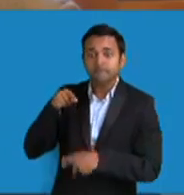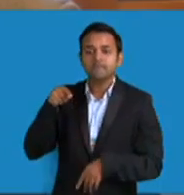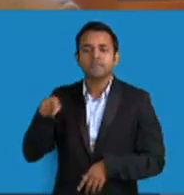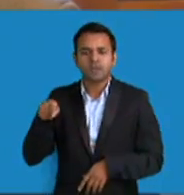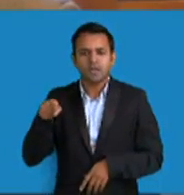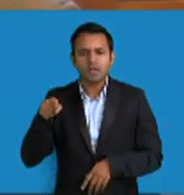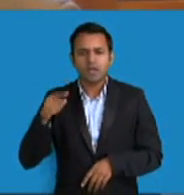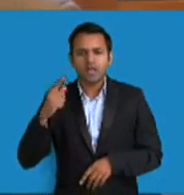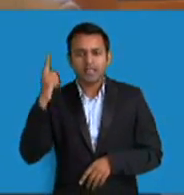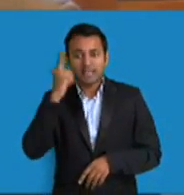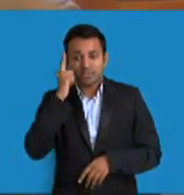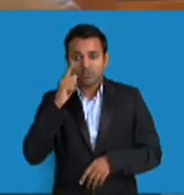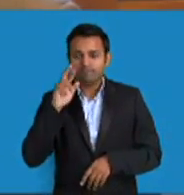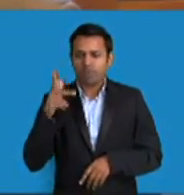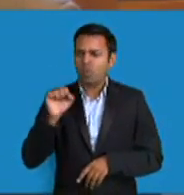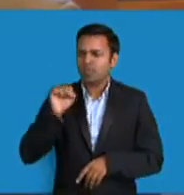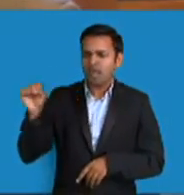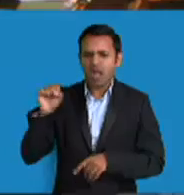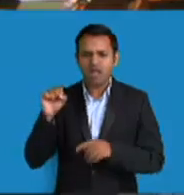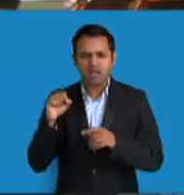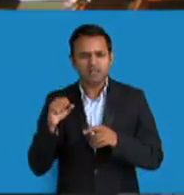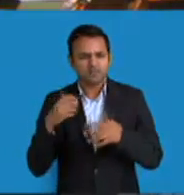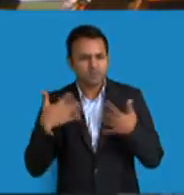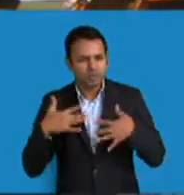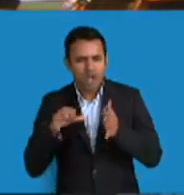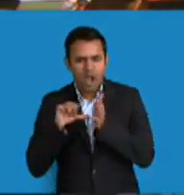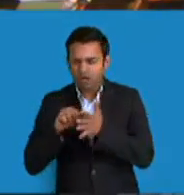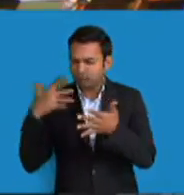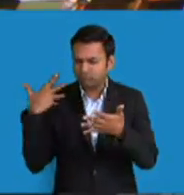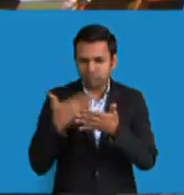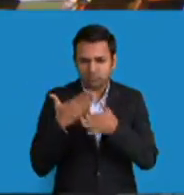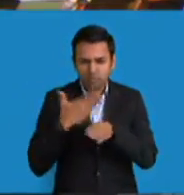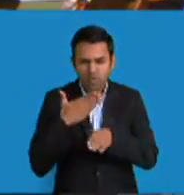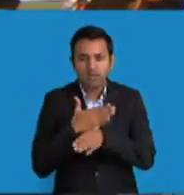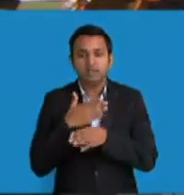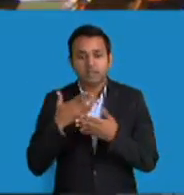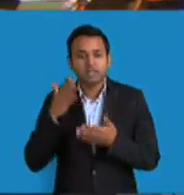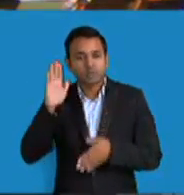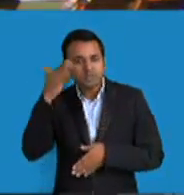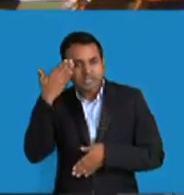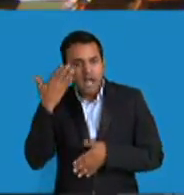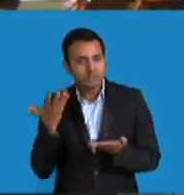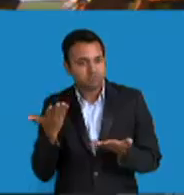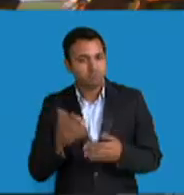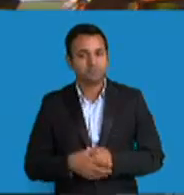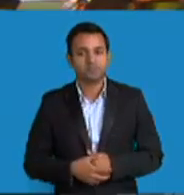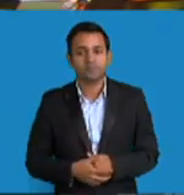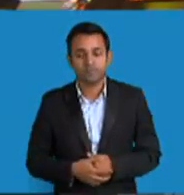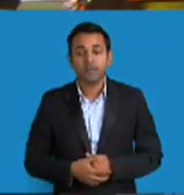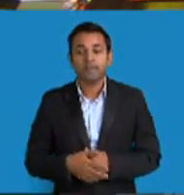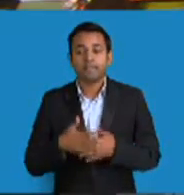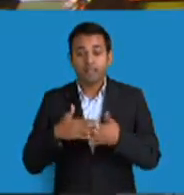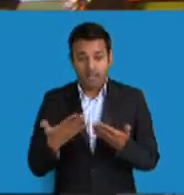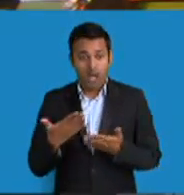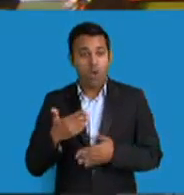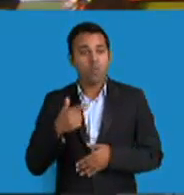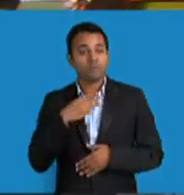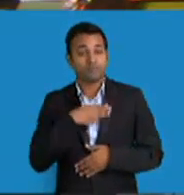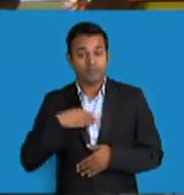in producing good results? Thank you. Thank you. And I give the floor to the Honourable Minister for Education, Heritage and Arts.